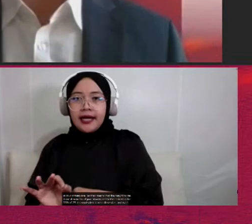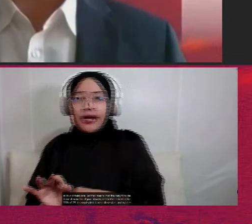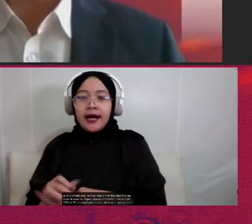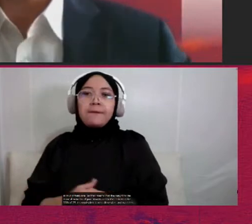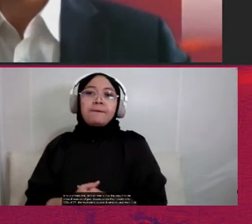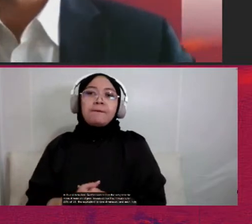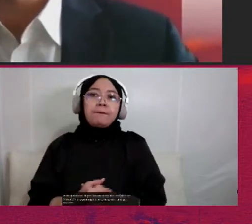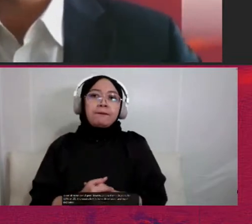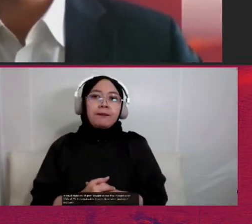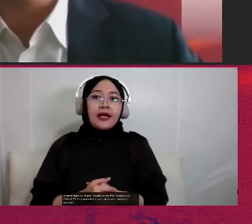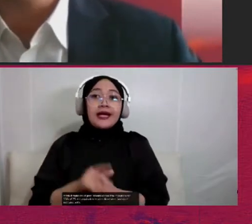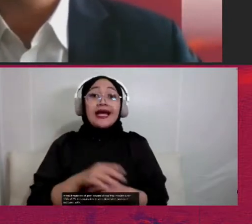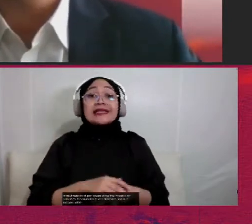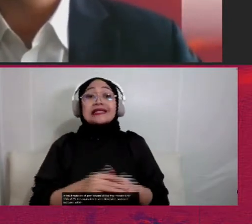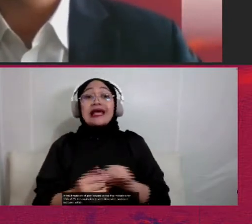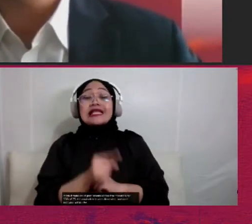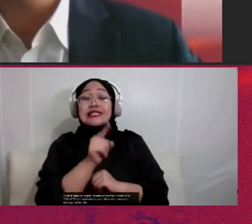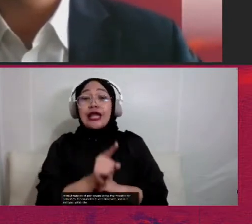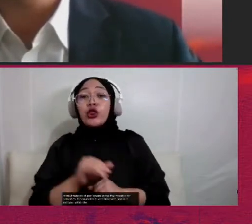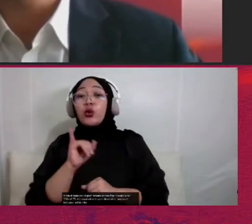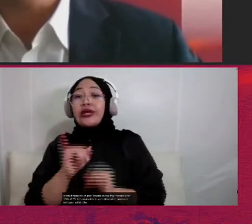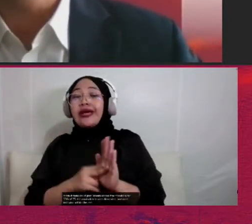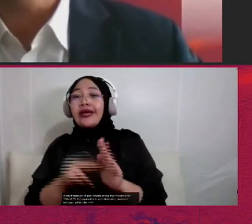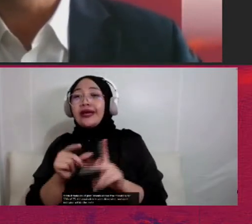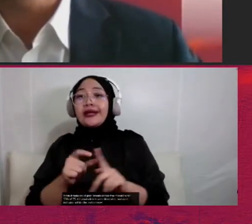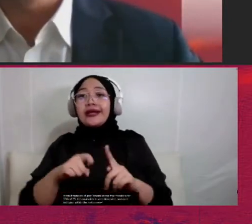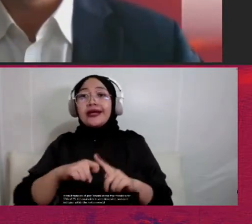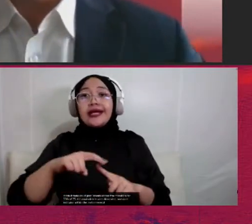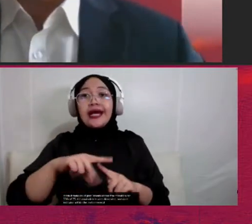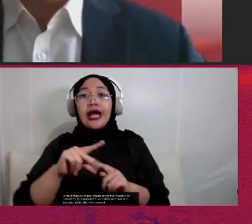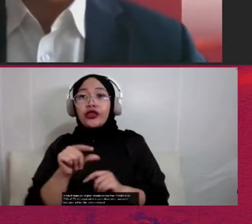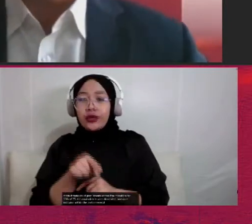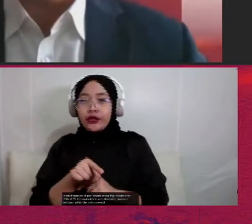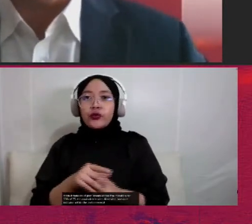each indicator within the environmental